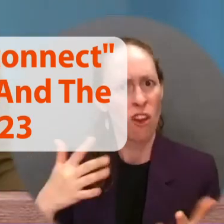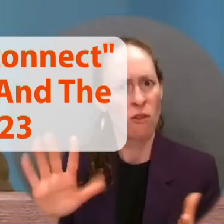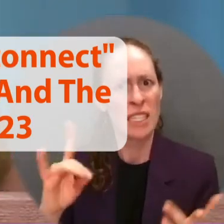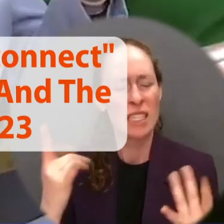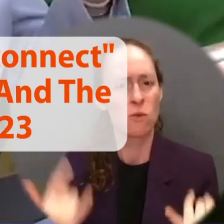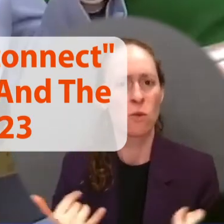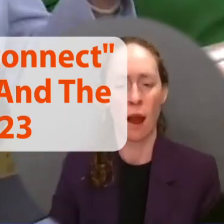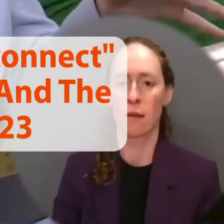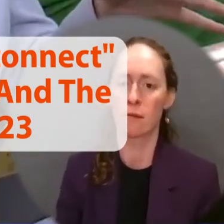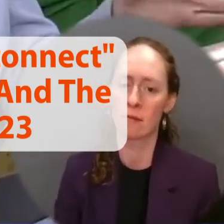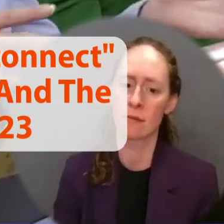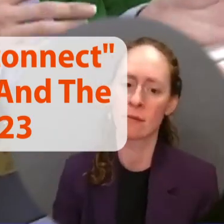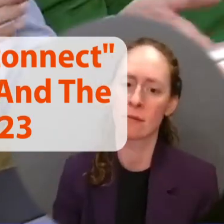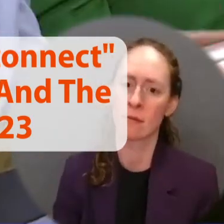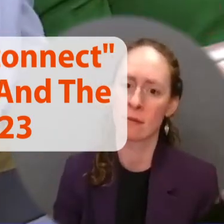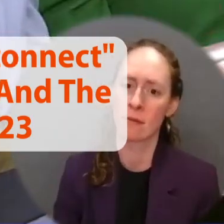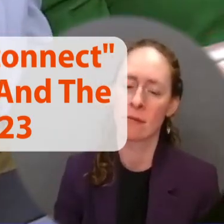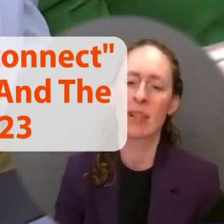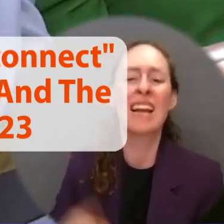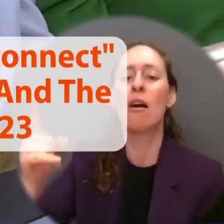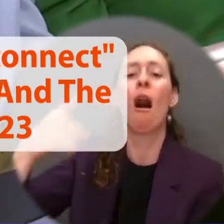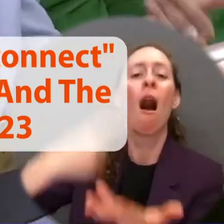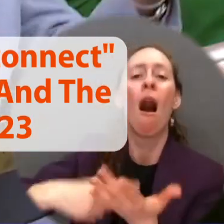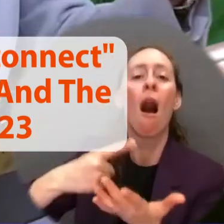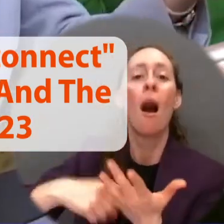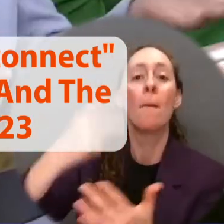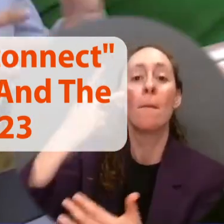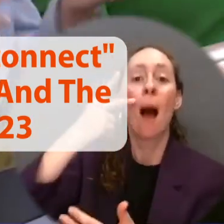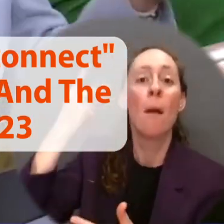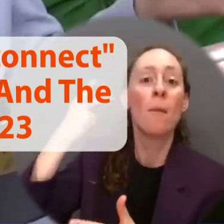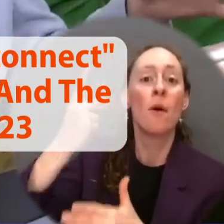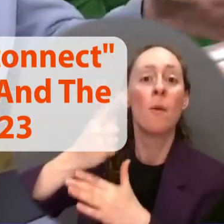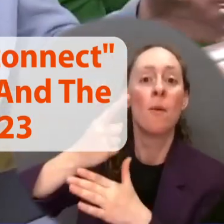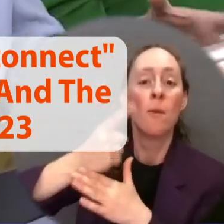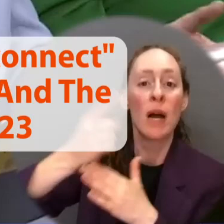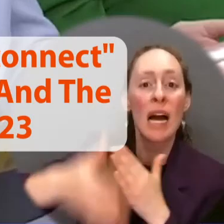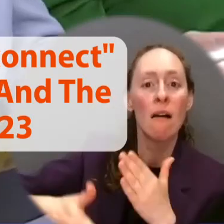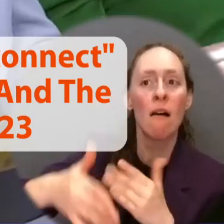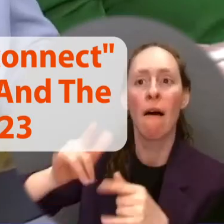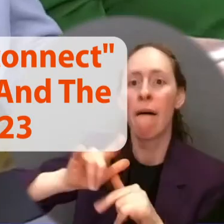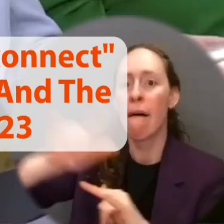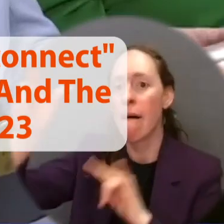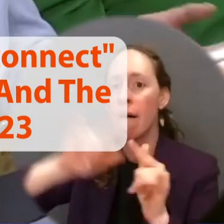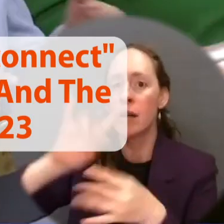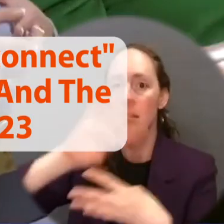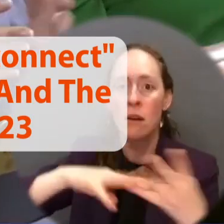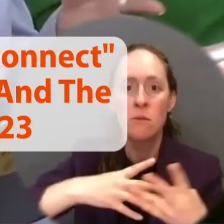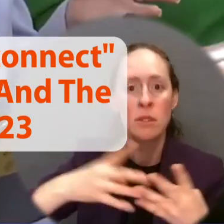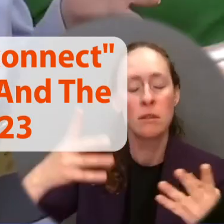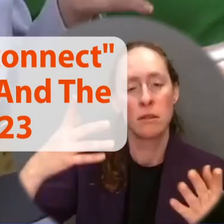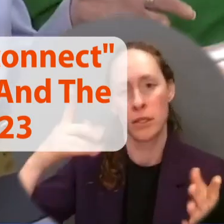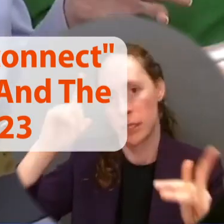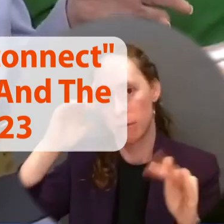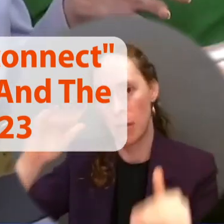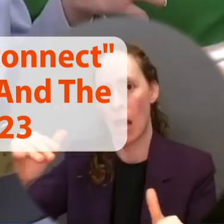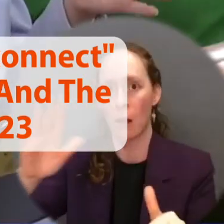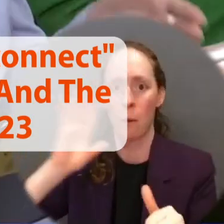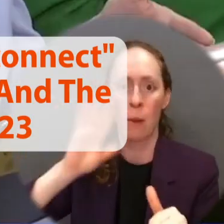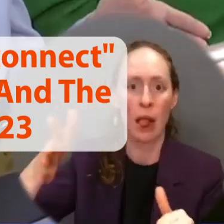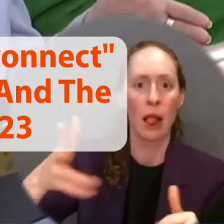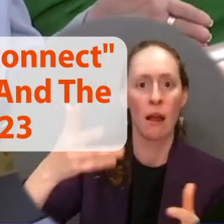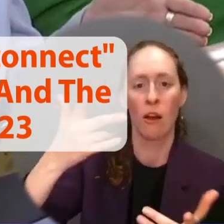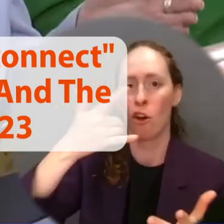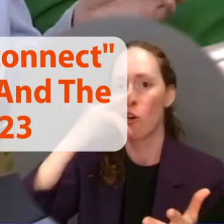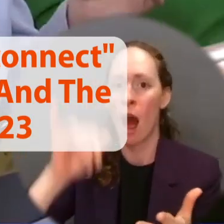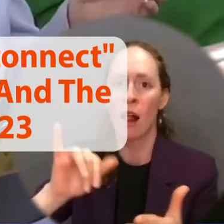you know, Memorial Day flights, but that's 3 weeks away from now. He said, you know, preparing, looking ahead to Memorial Day weekend. So it causes the